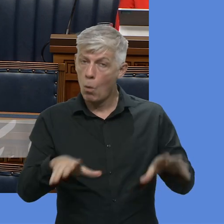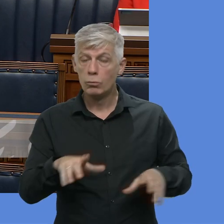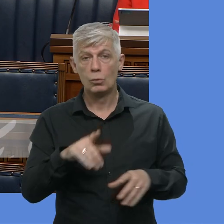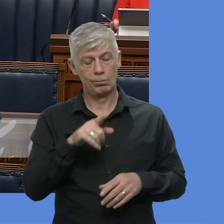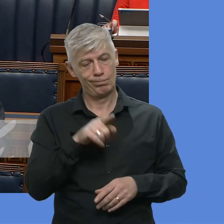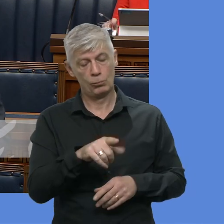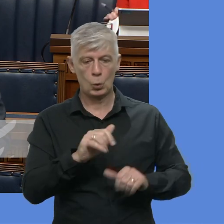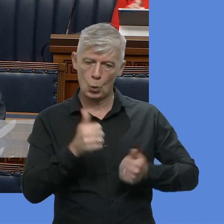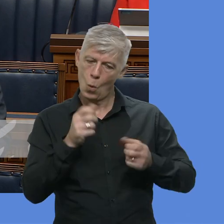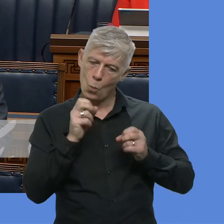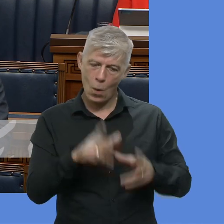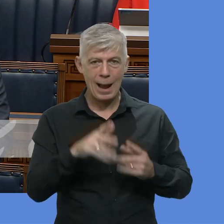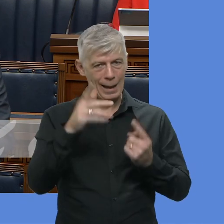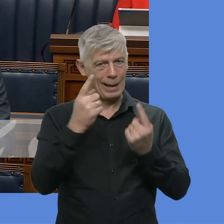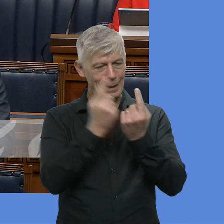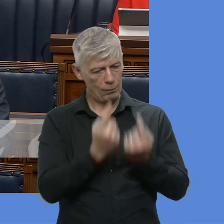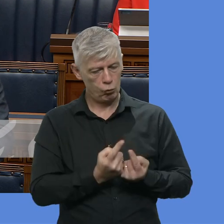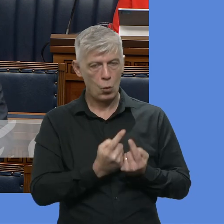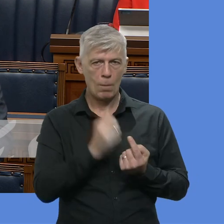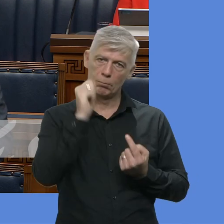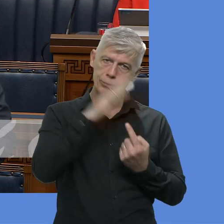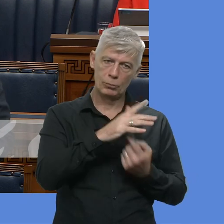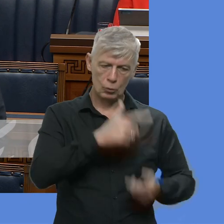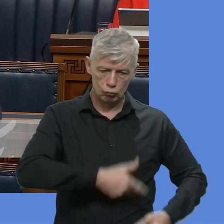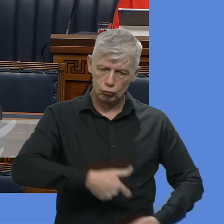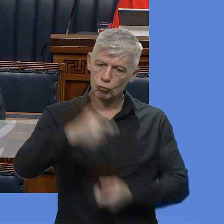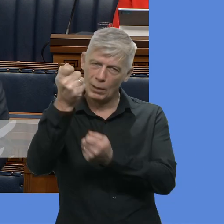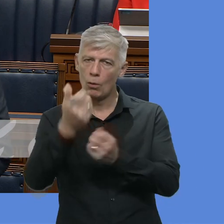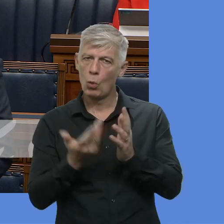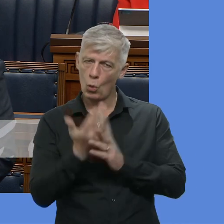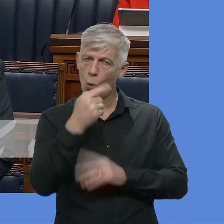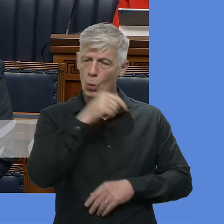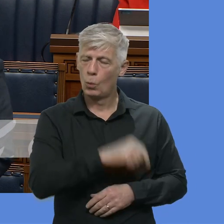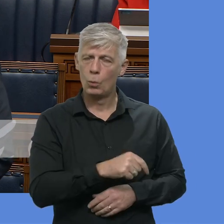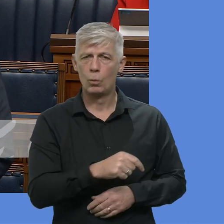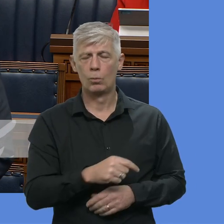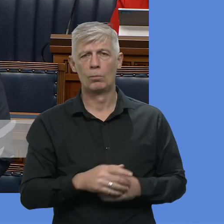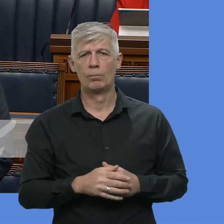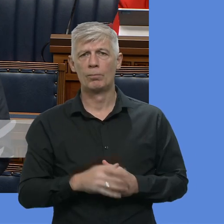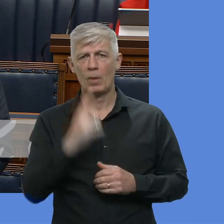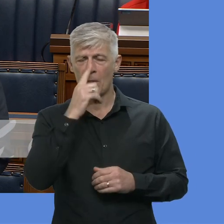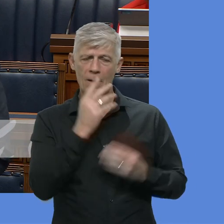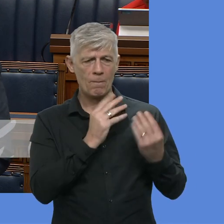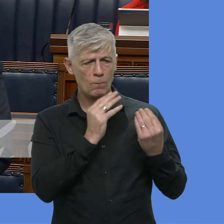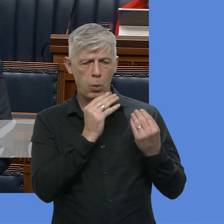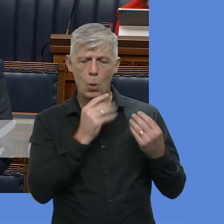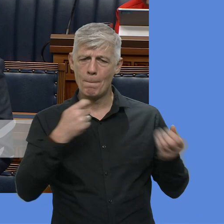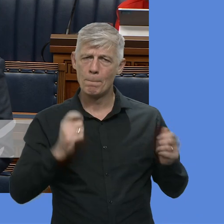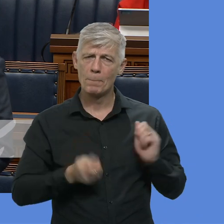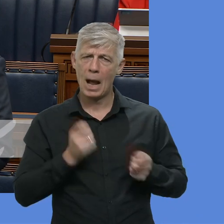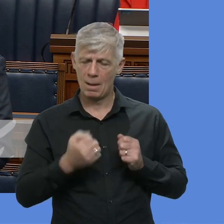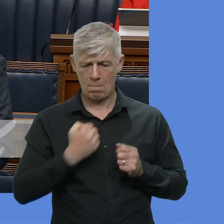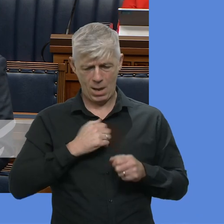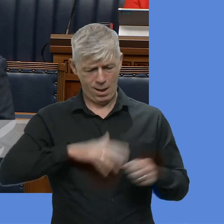vehicle by which important issues can be raised. I think of Cairncastle Flute Band in my own constituency that a number of years